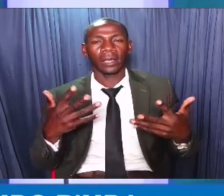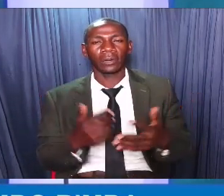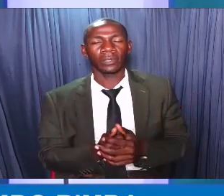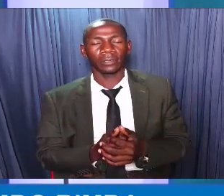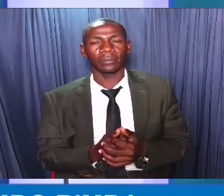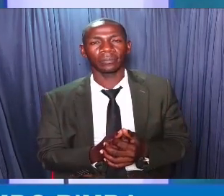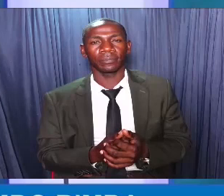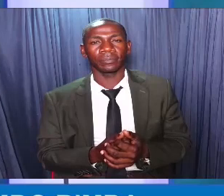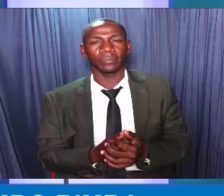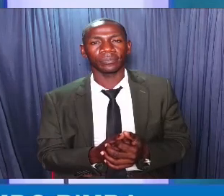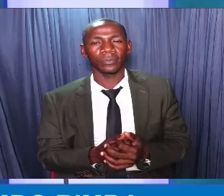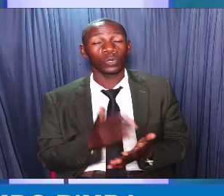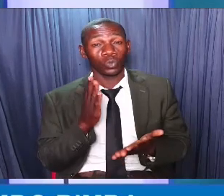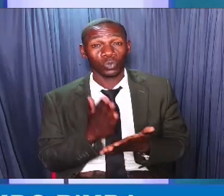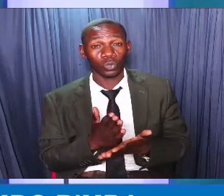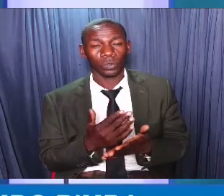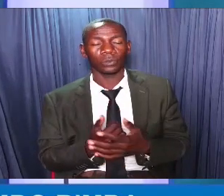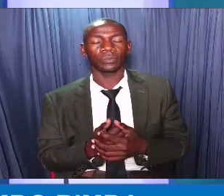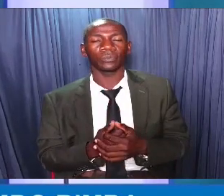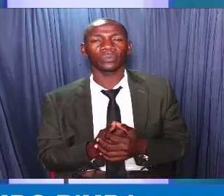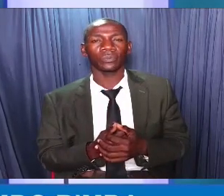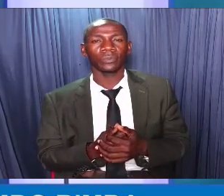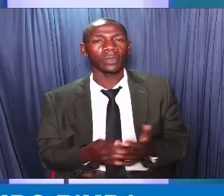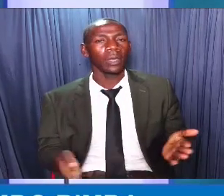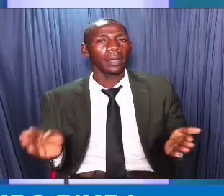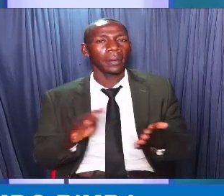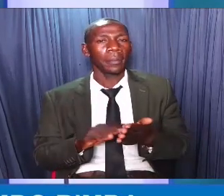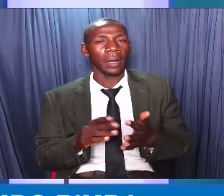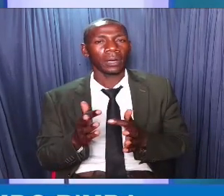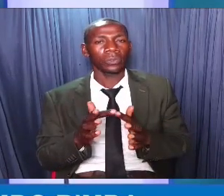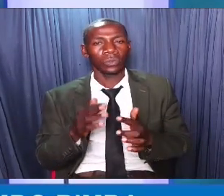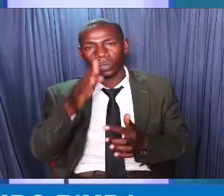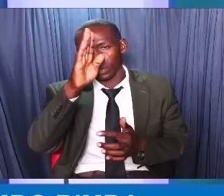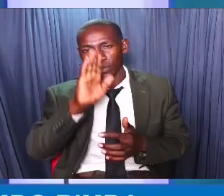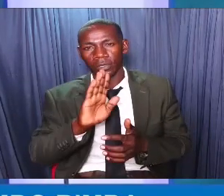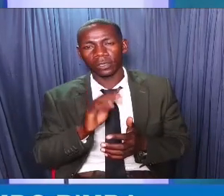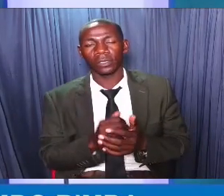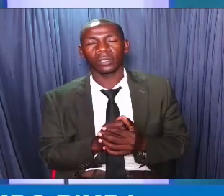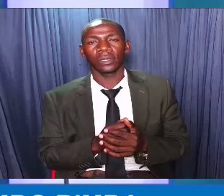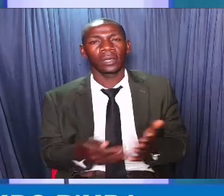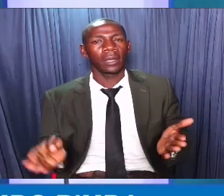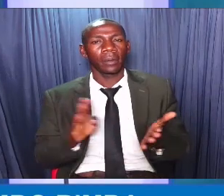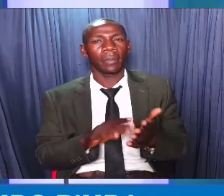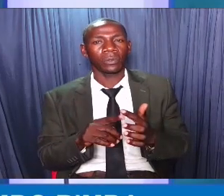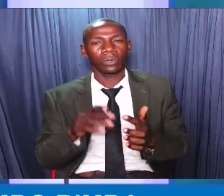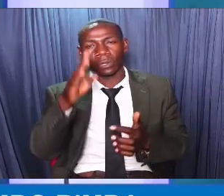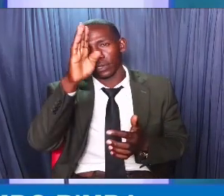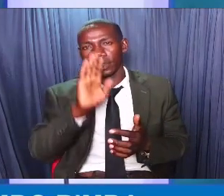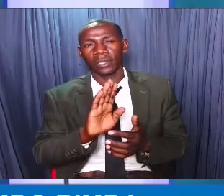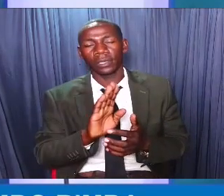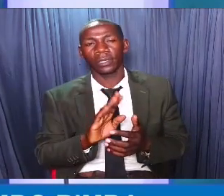Hallelujah. Hallelujah. Kabisa. That is it. Murudieni Mungu. Return to God. Murudieni Mungu. Return to